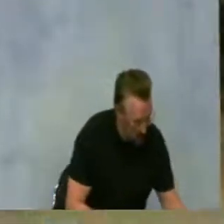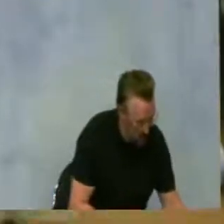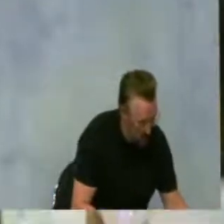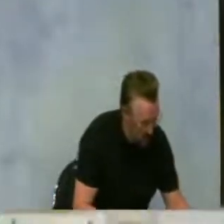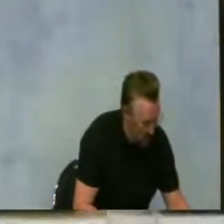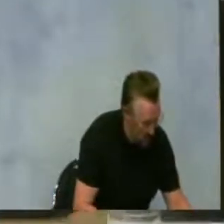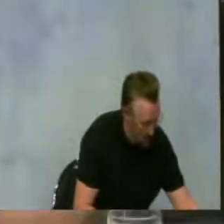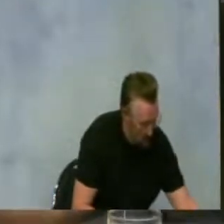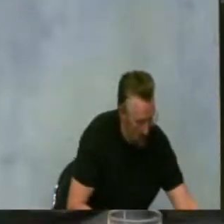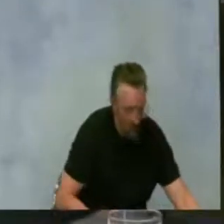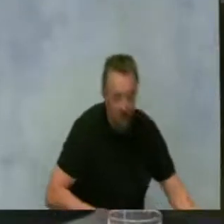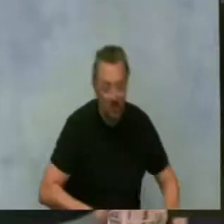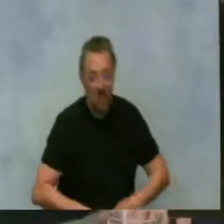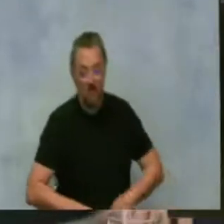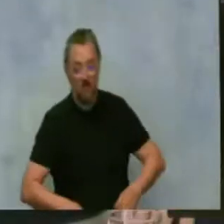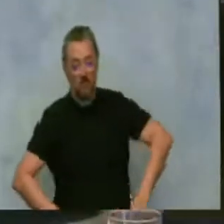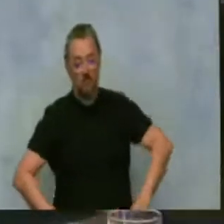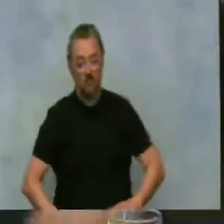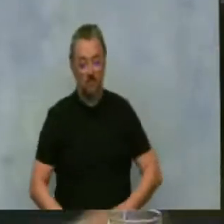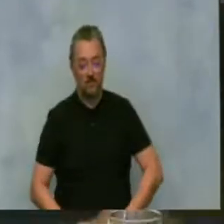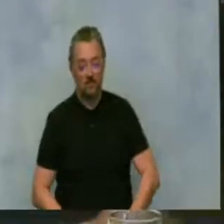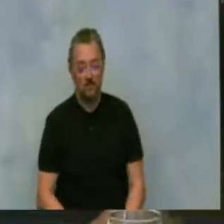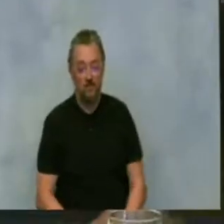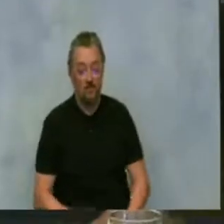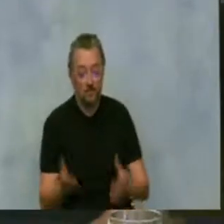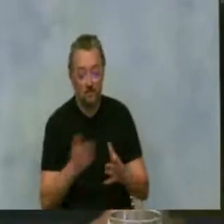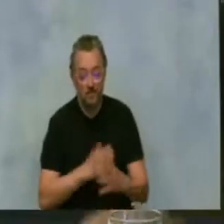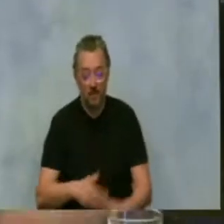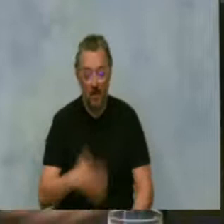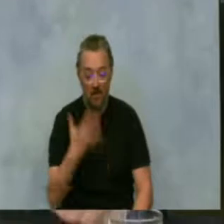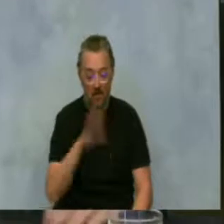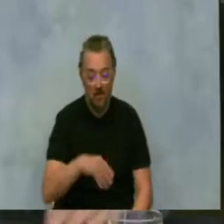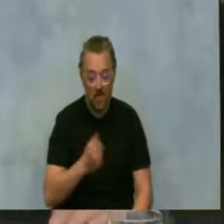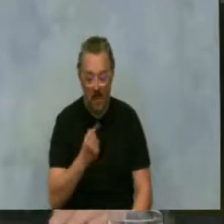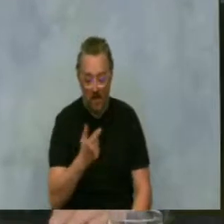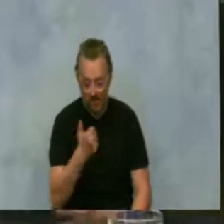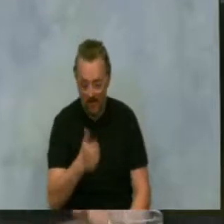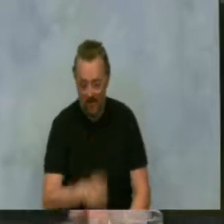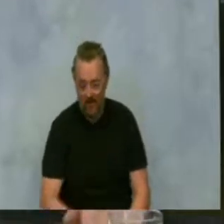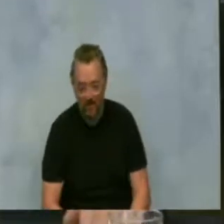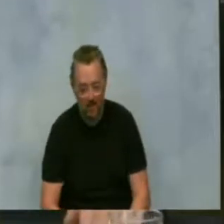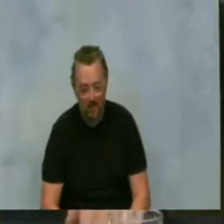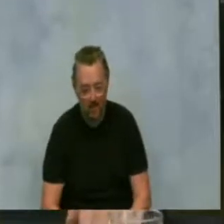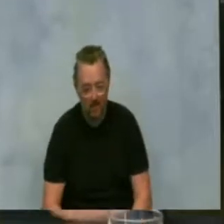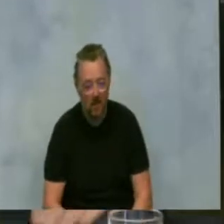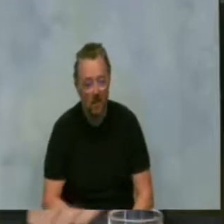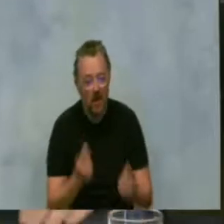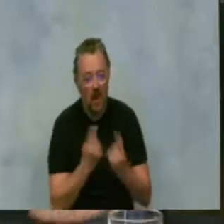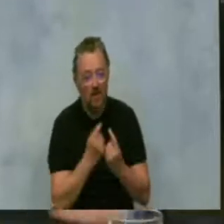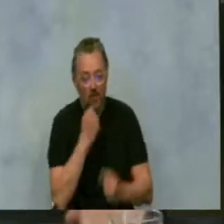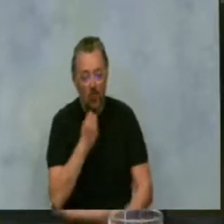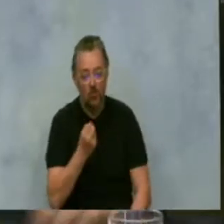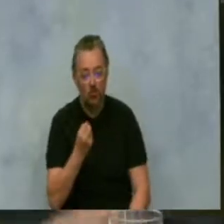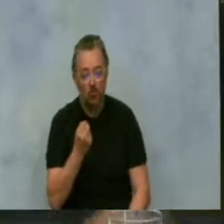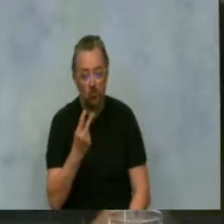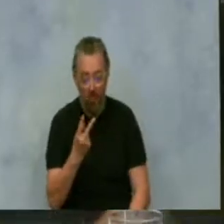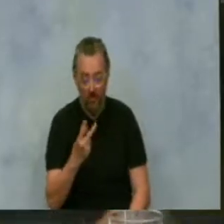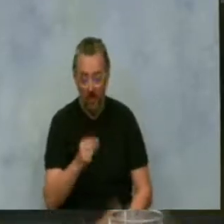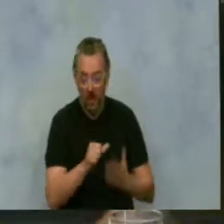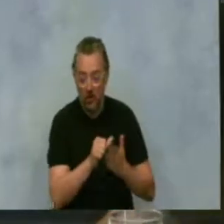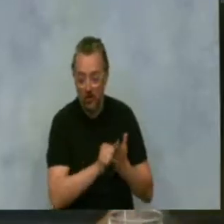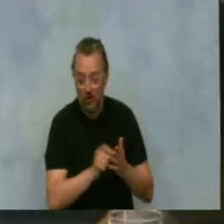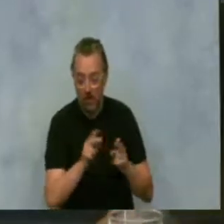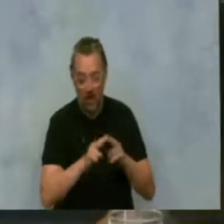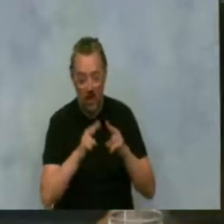Okay, that's 11:05, so let's resume for the rest of the meeting. Item 12 on the agenda is the